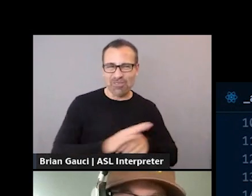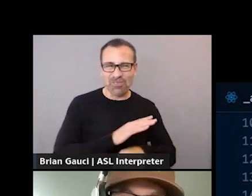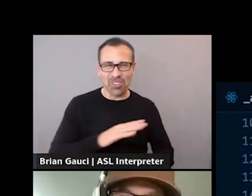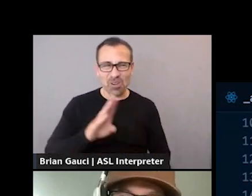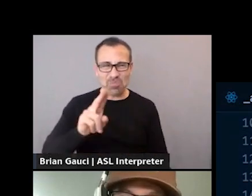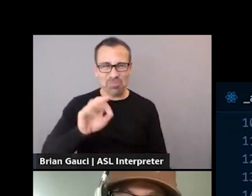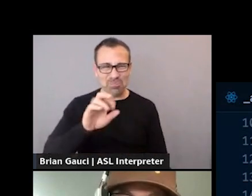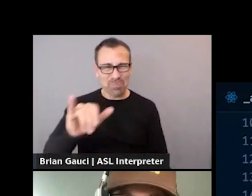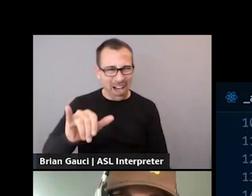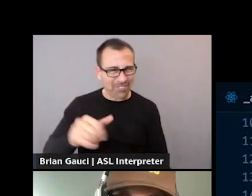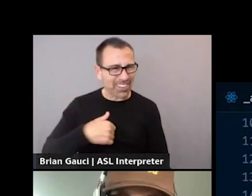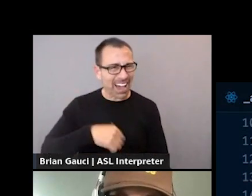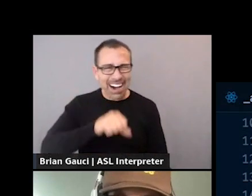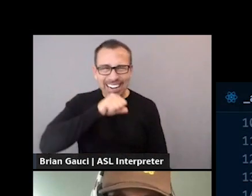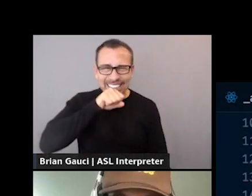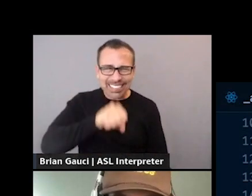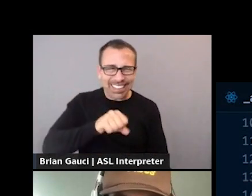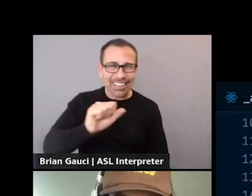Buffy.